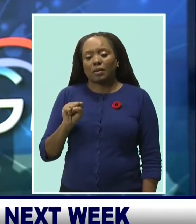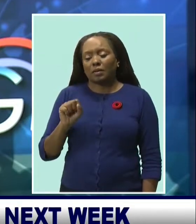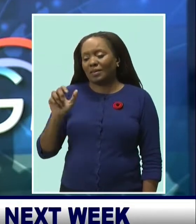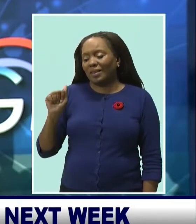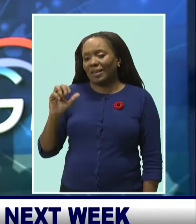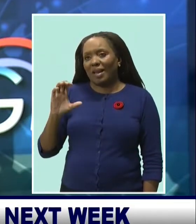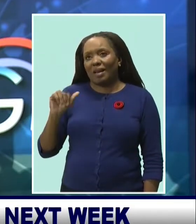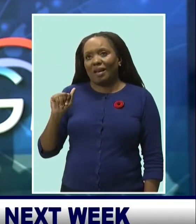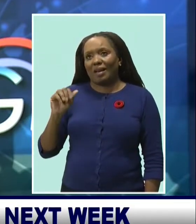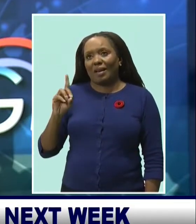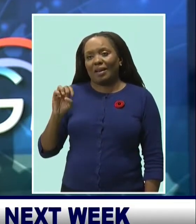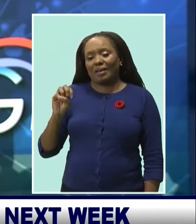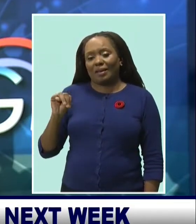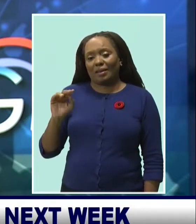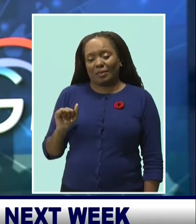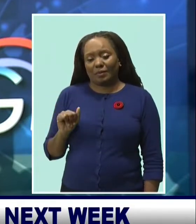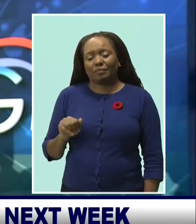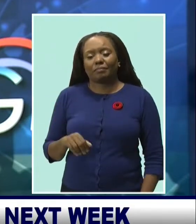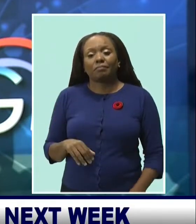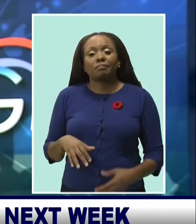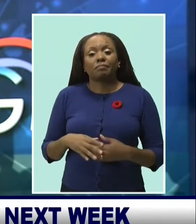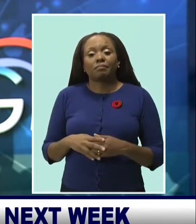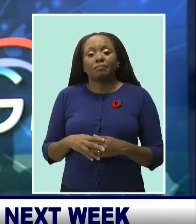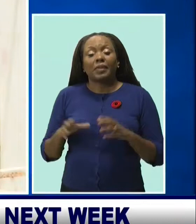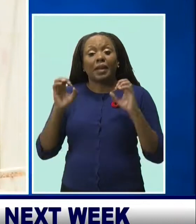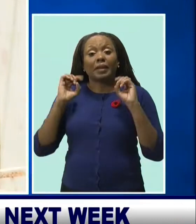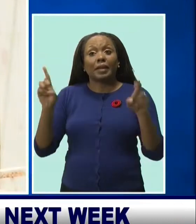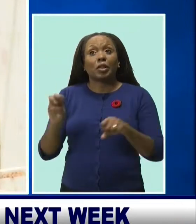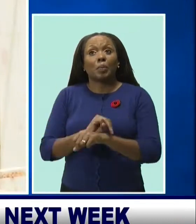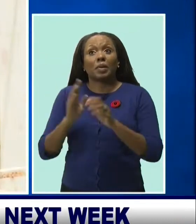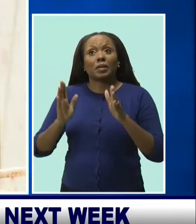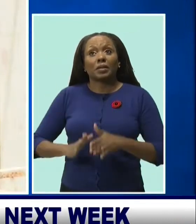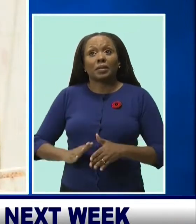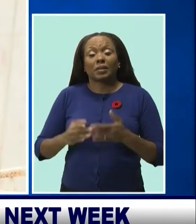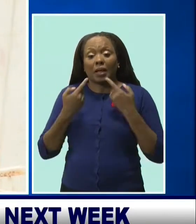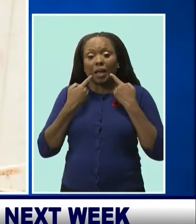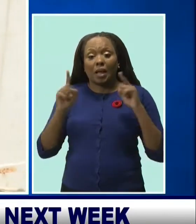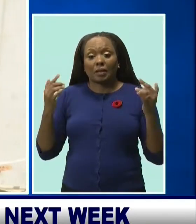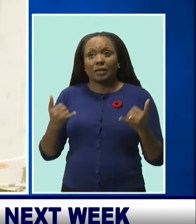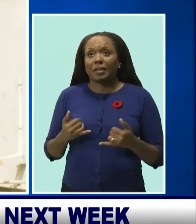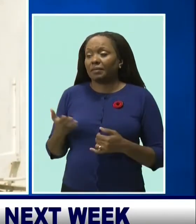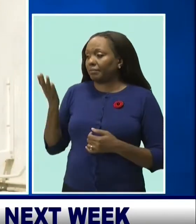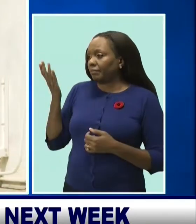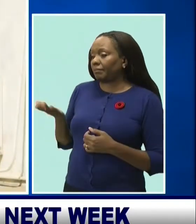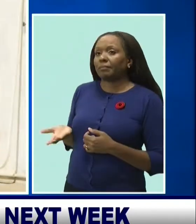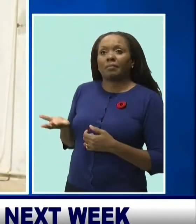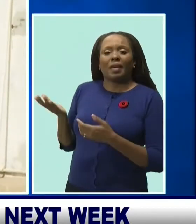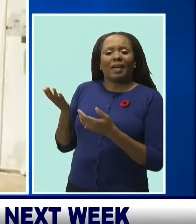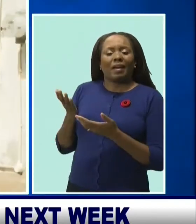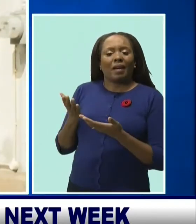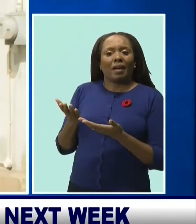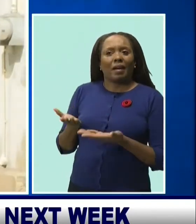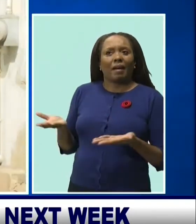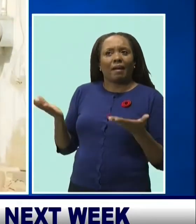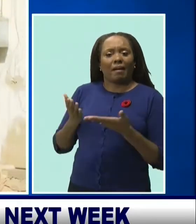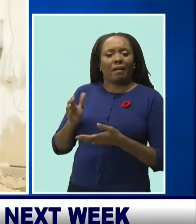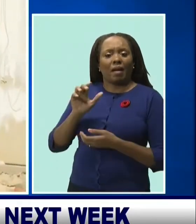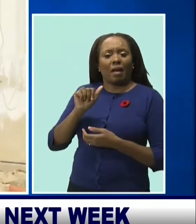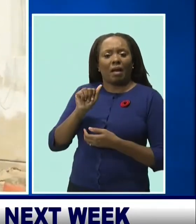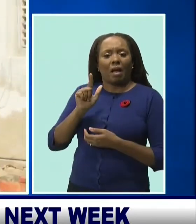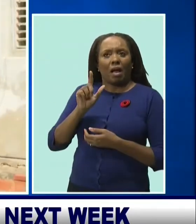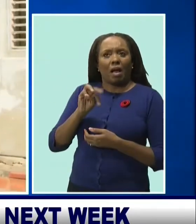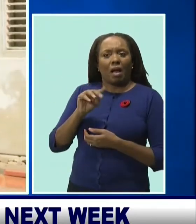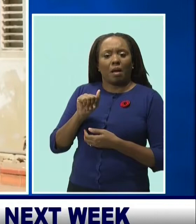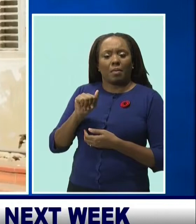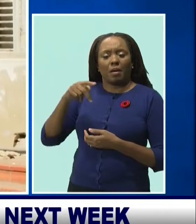this morning. Rianne Phillips tells us more. This is what the Alma Parish School here in Speightstown, St. Peter currently